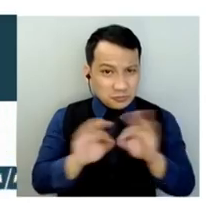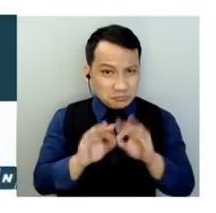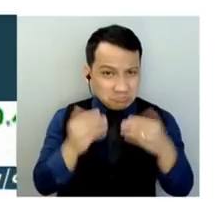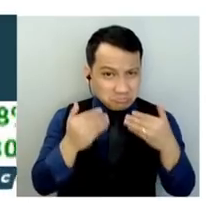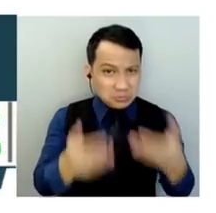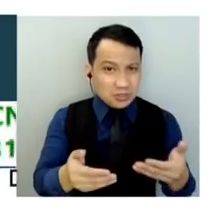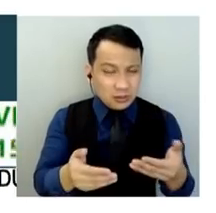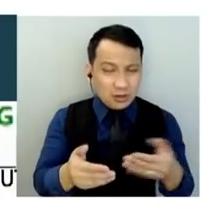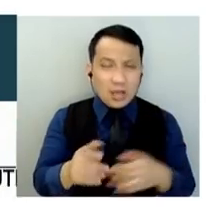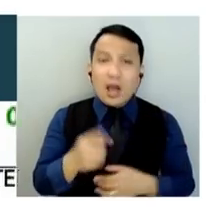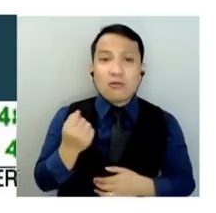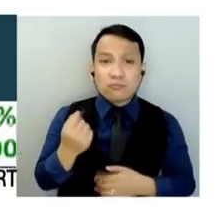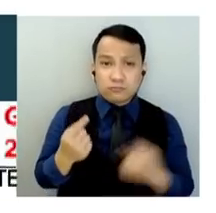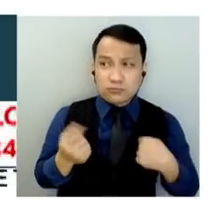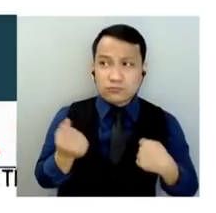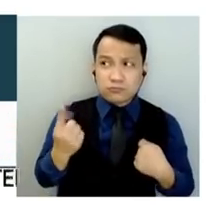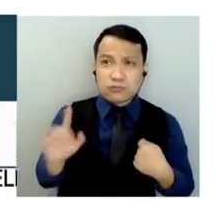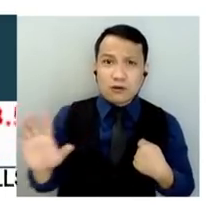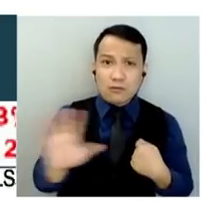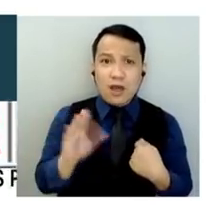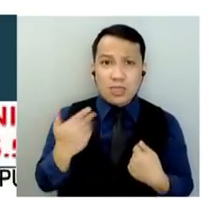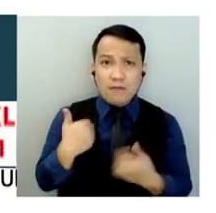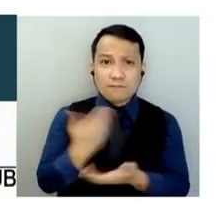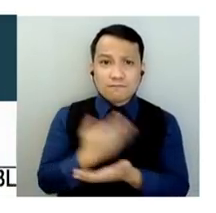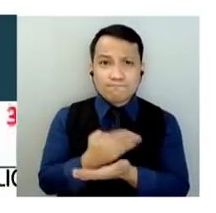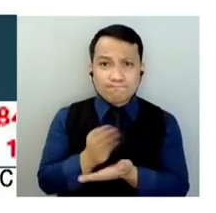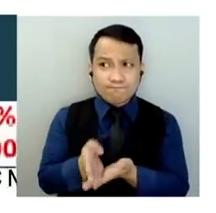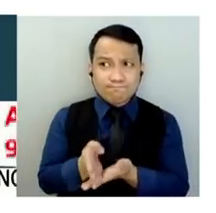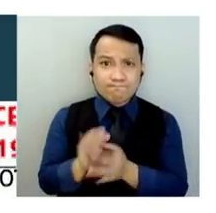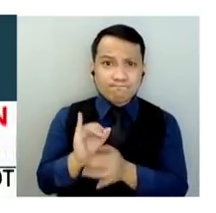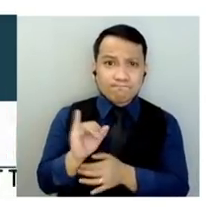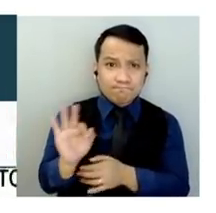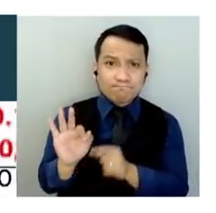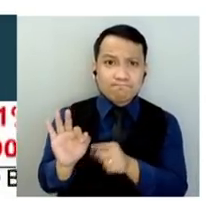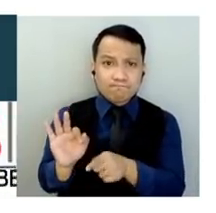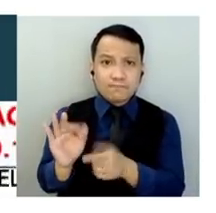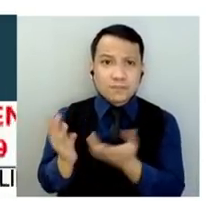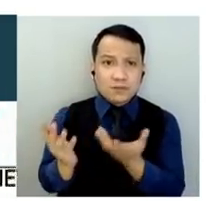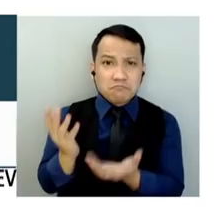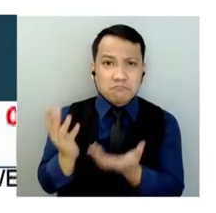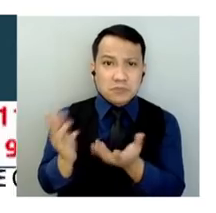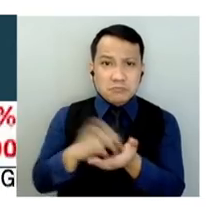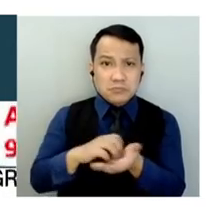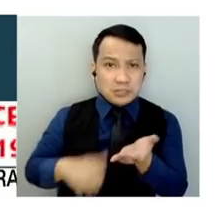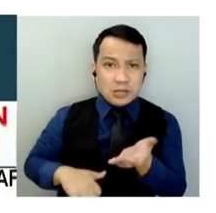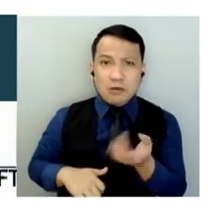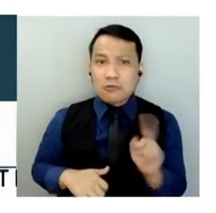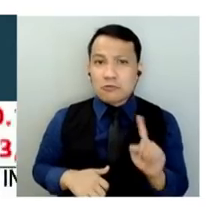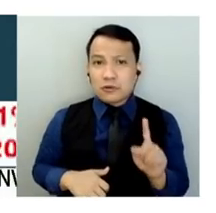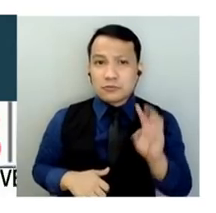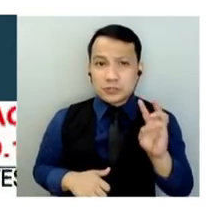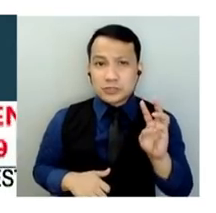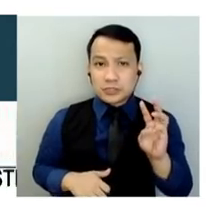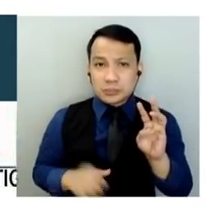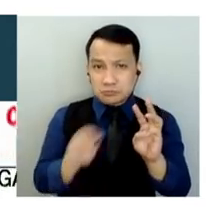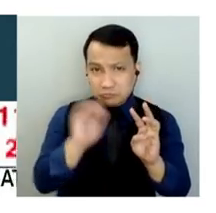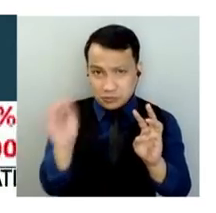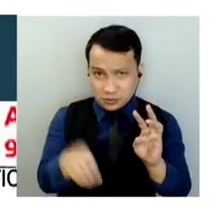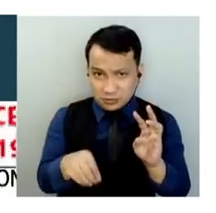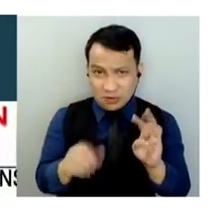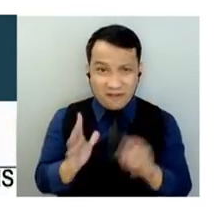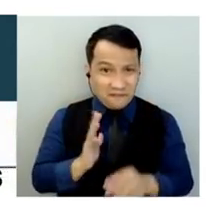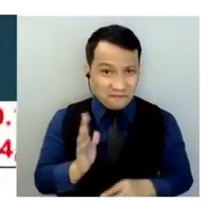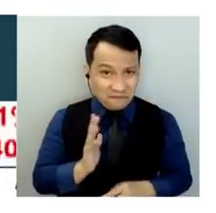understand that there's a budget for this already, but if there's this cut of 6%, is that going